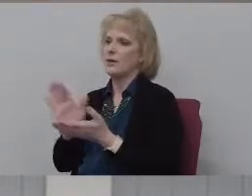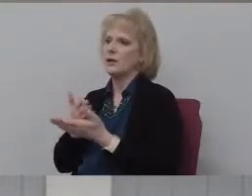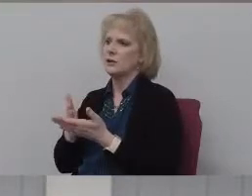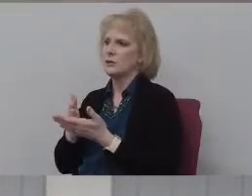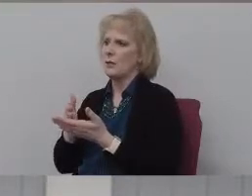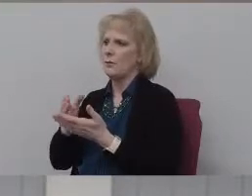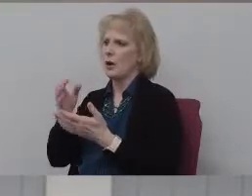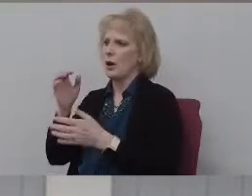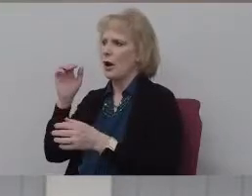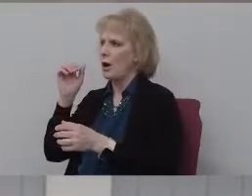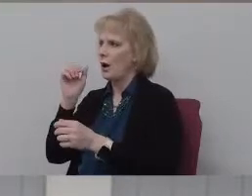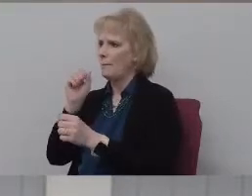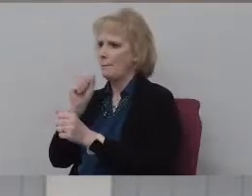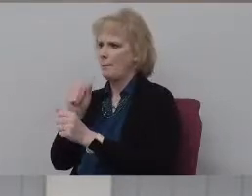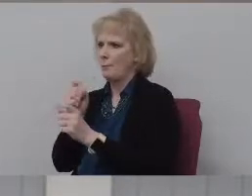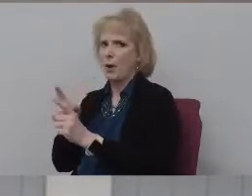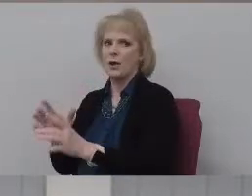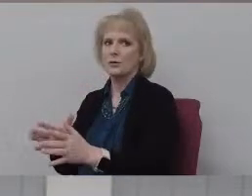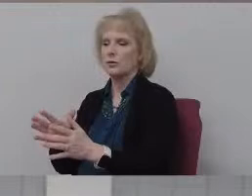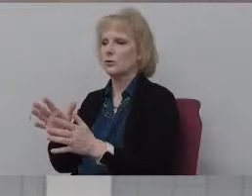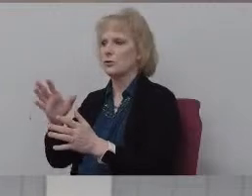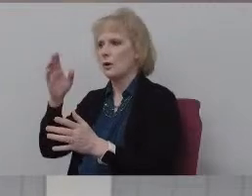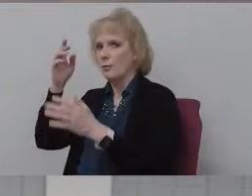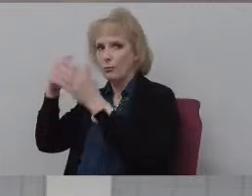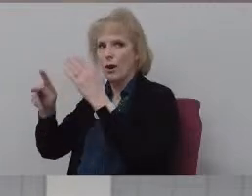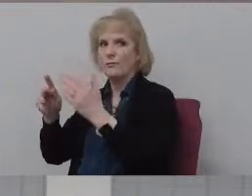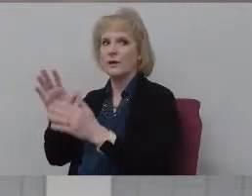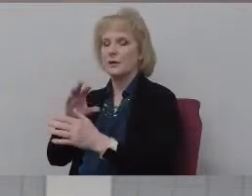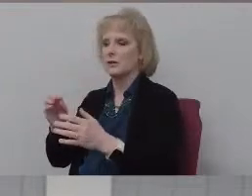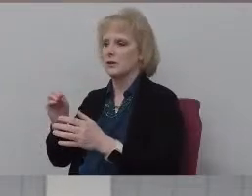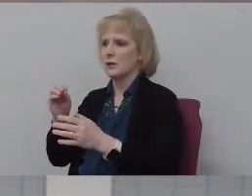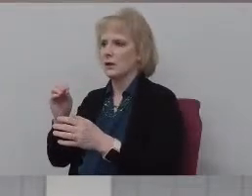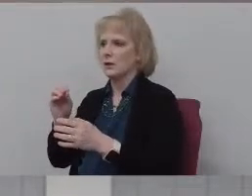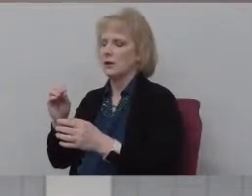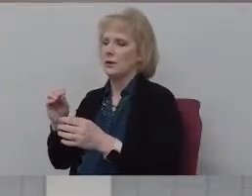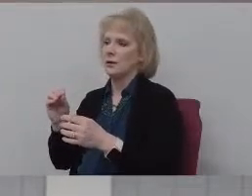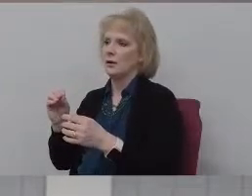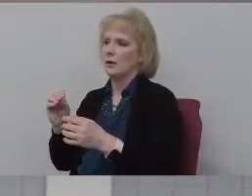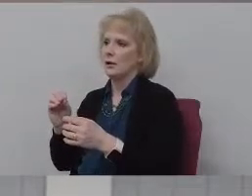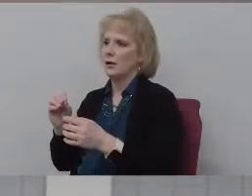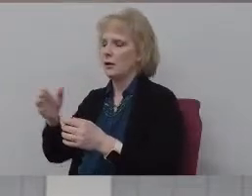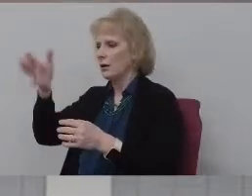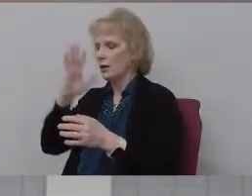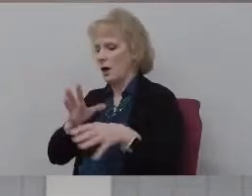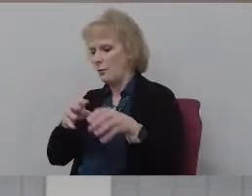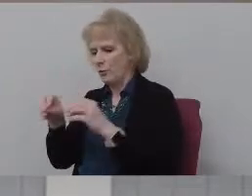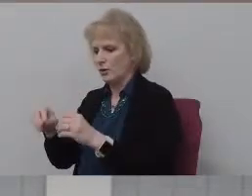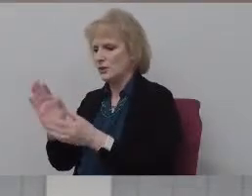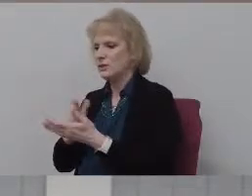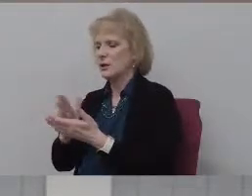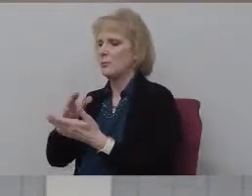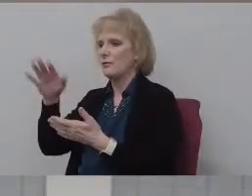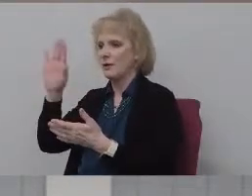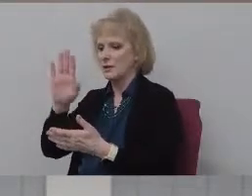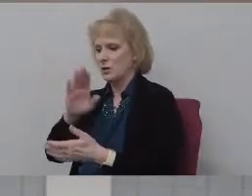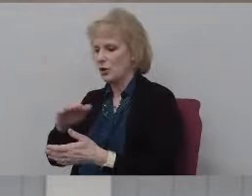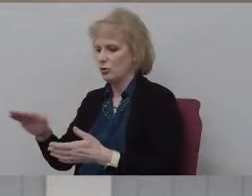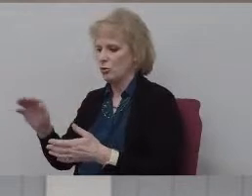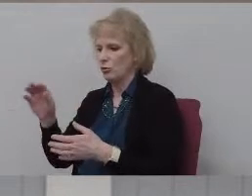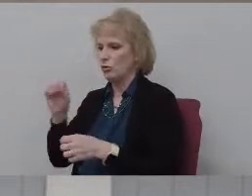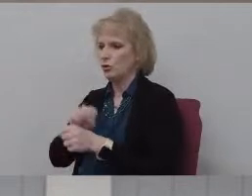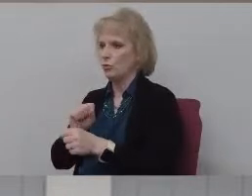the perfecting of the saints, for the work of the ministry, for the edifying of the body of Christ. So God puts some of his children to work.